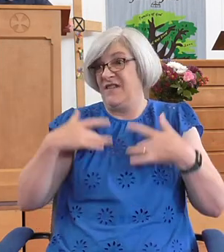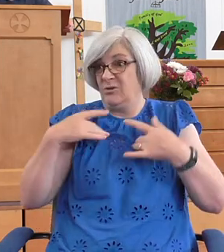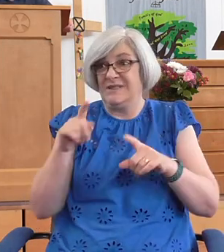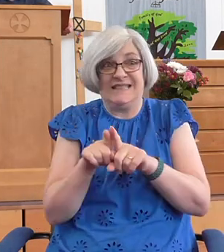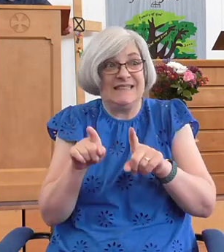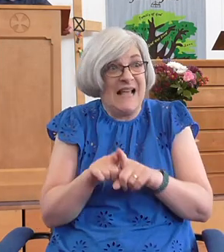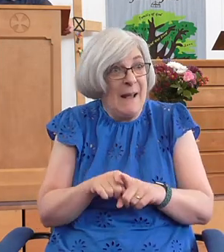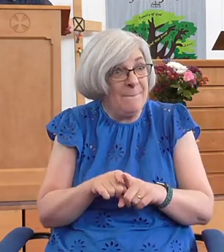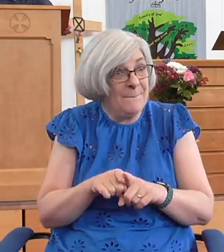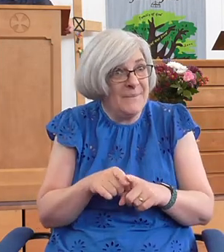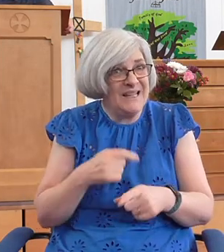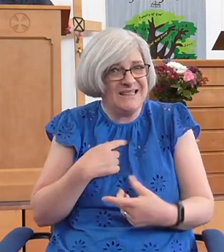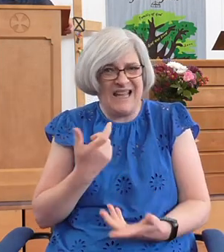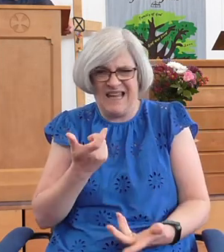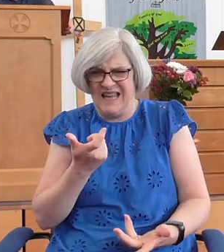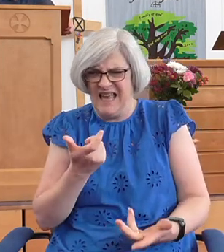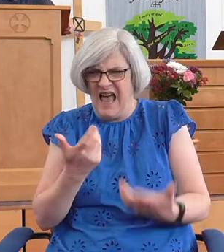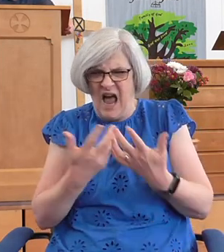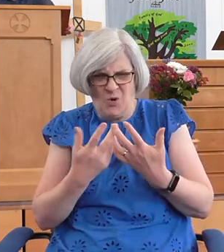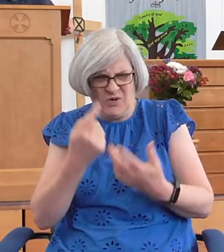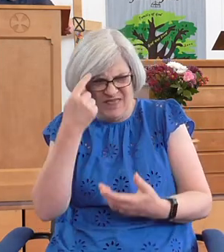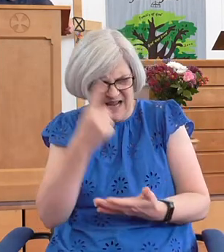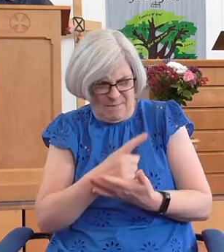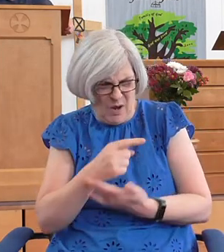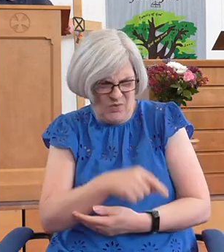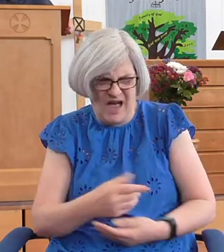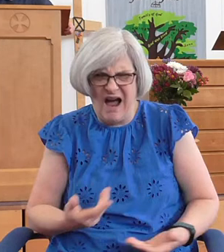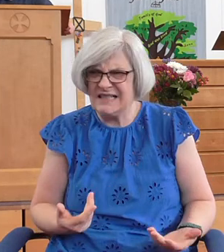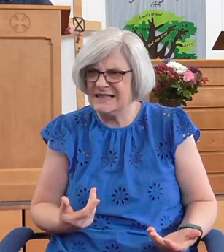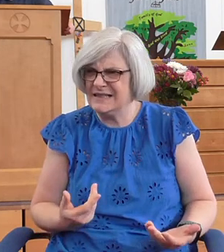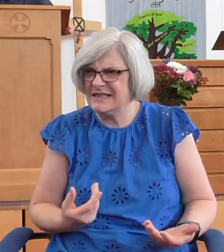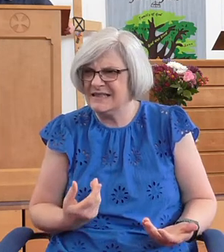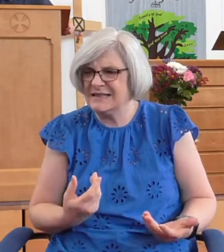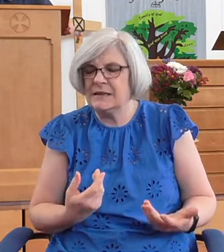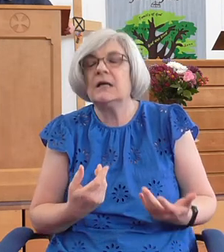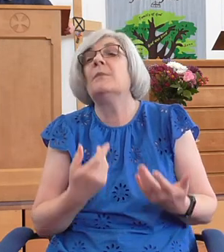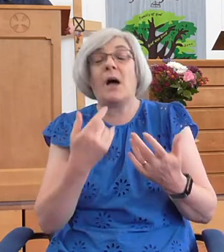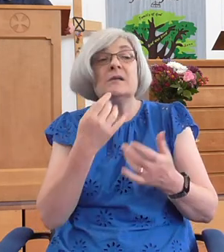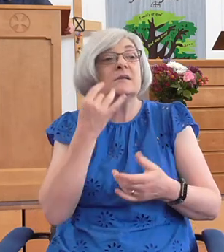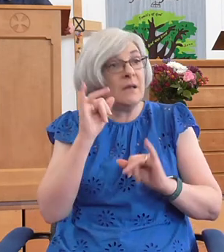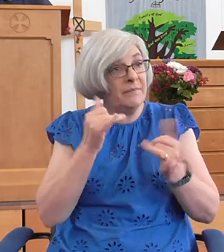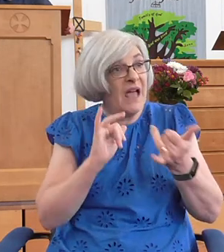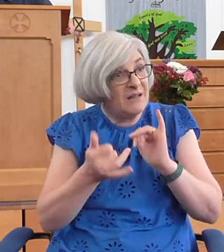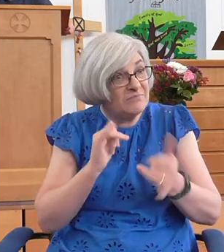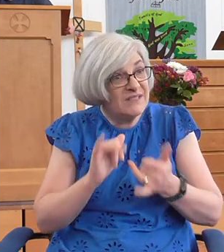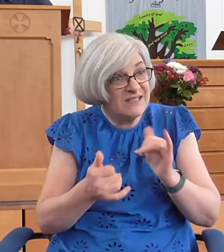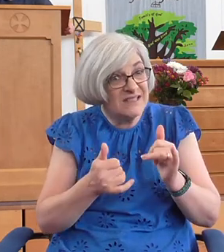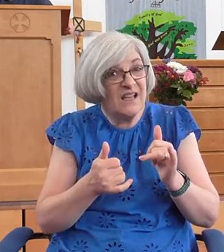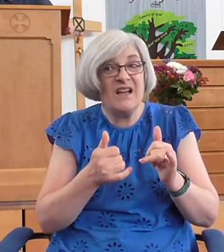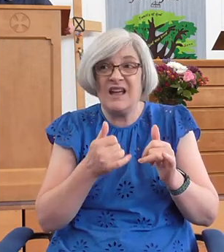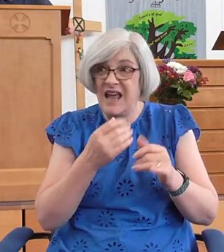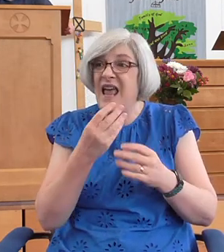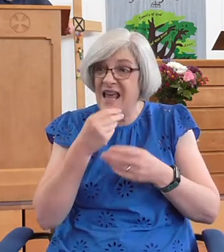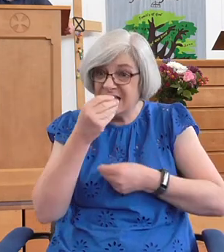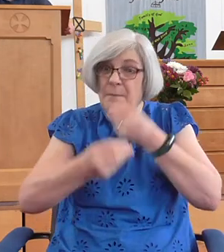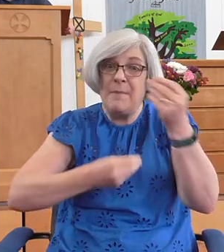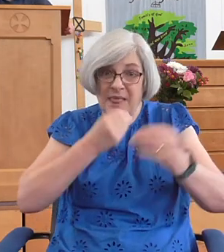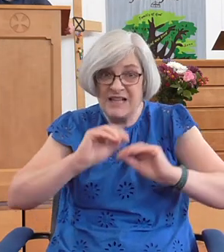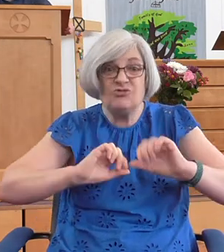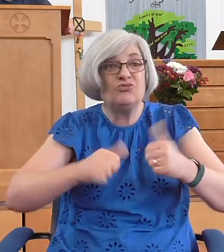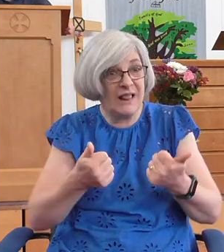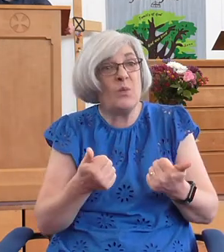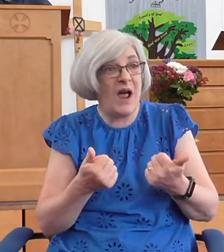But at other times I have indeed been very grateful to him for his ability to unlock seemingly unfathomable